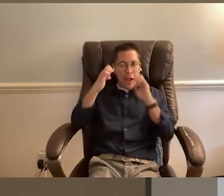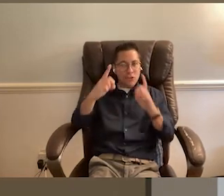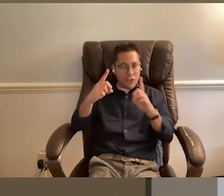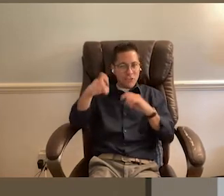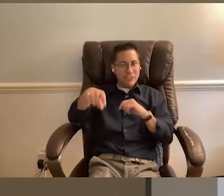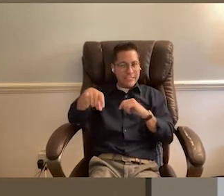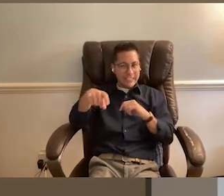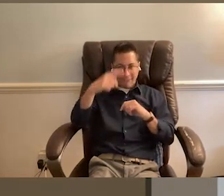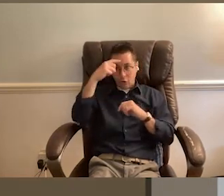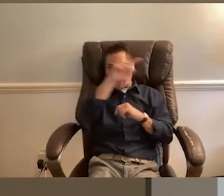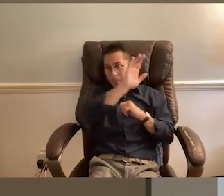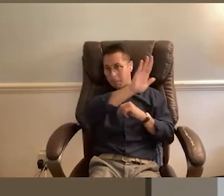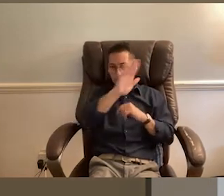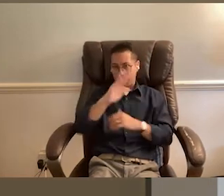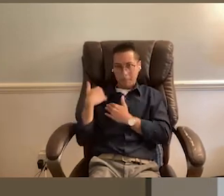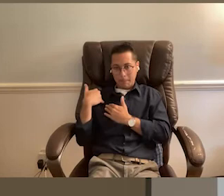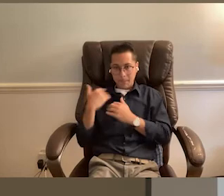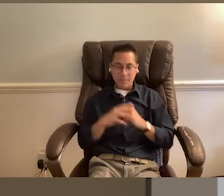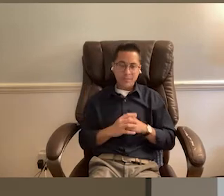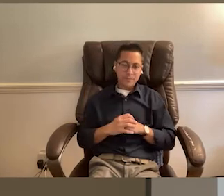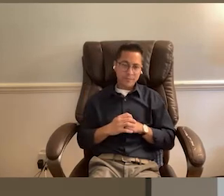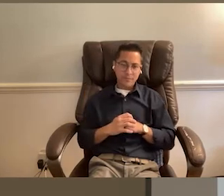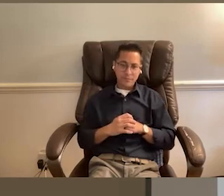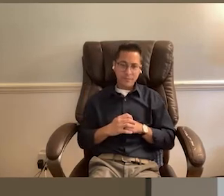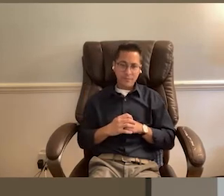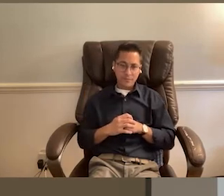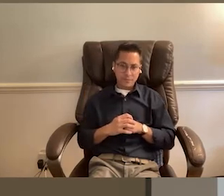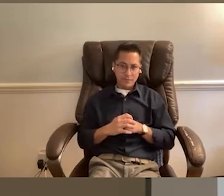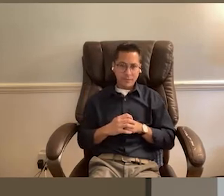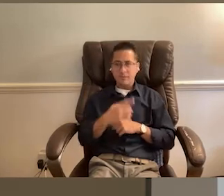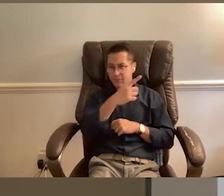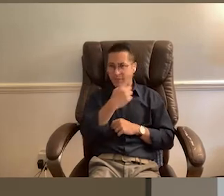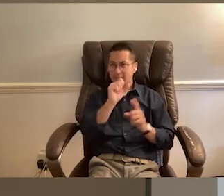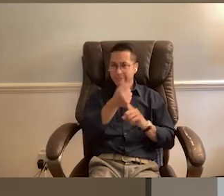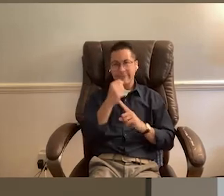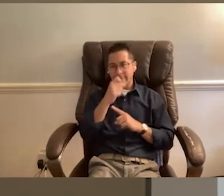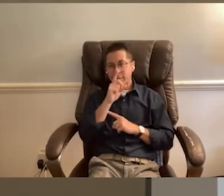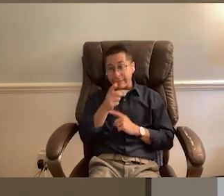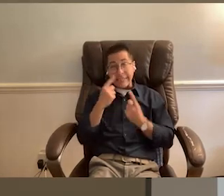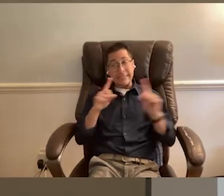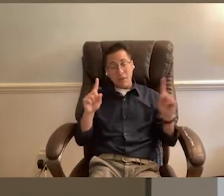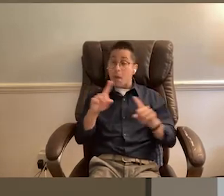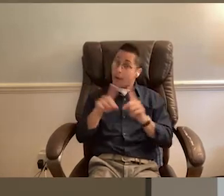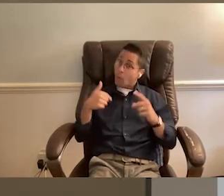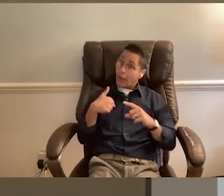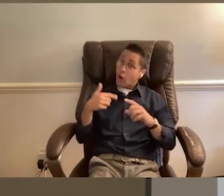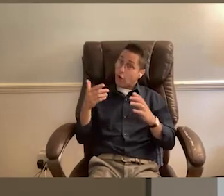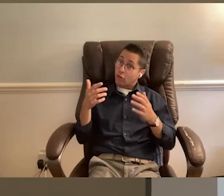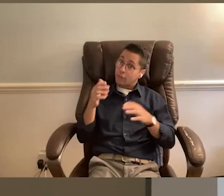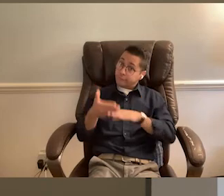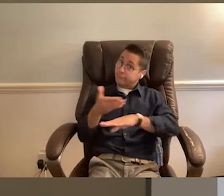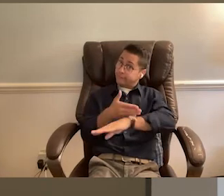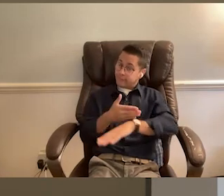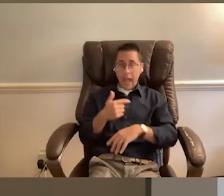I can't do it. Because it was stressing him out so much. And I kept going back to this class because it was so, I'd never had